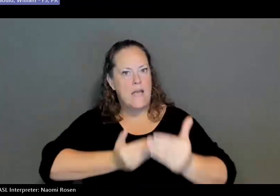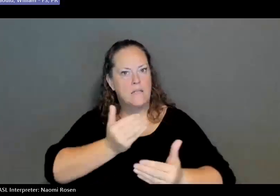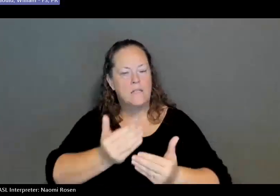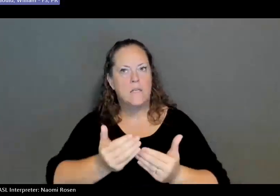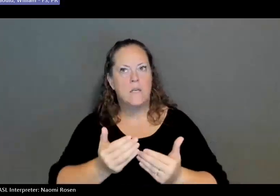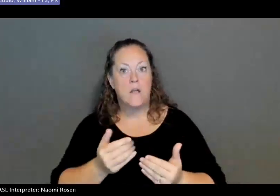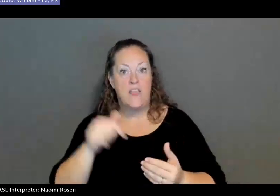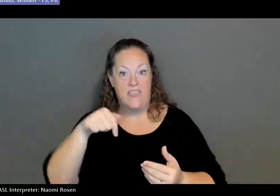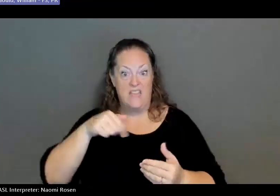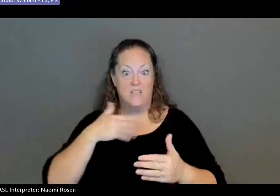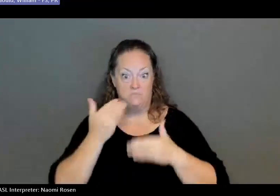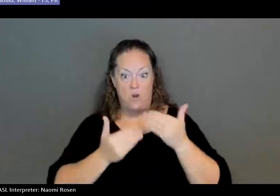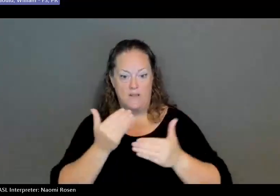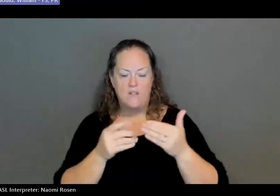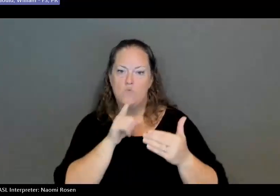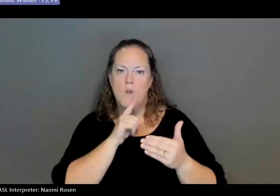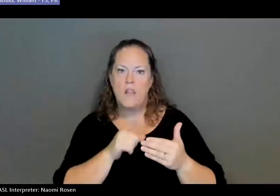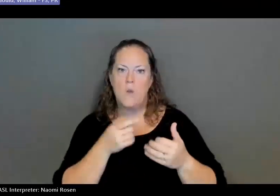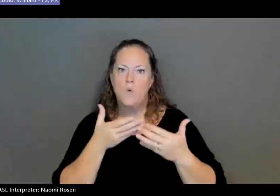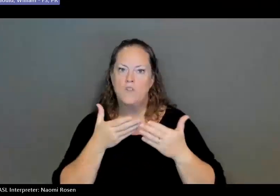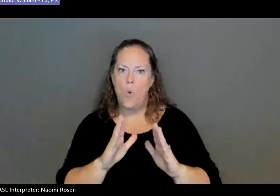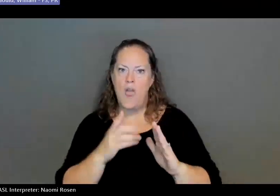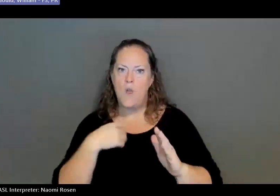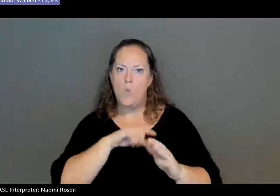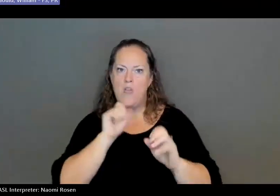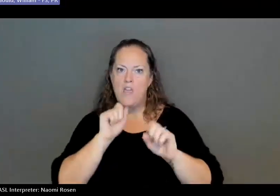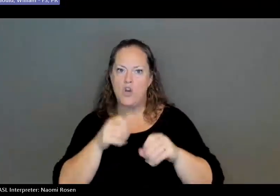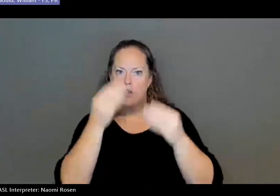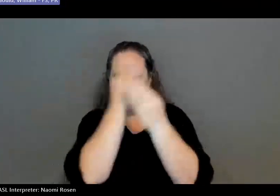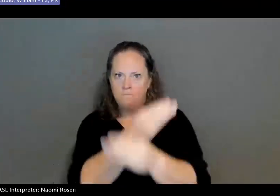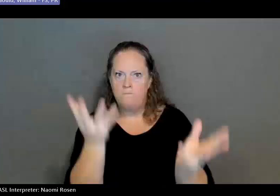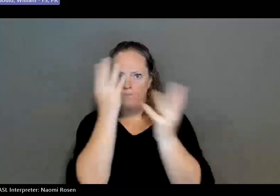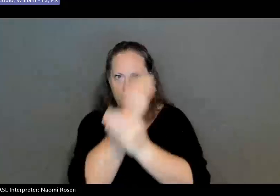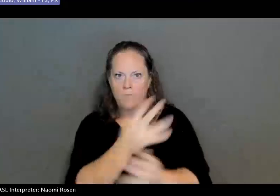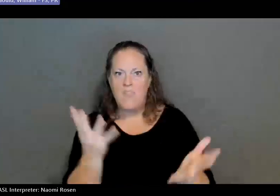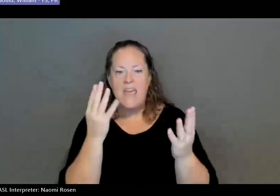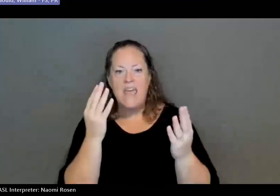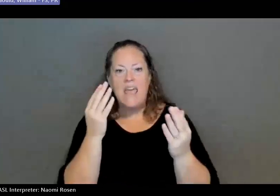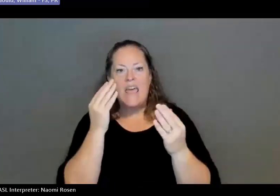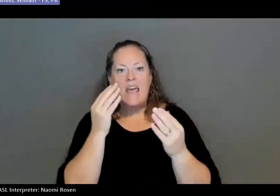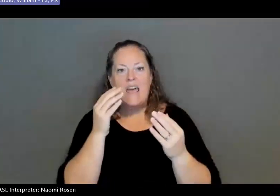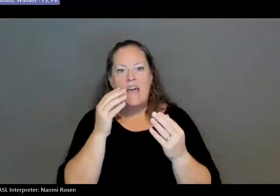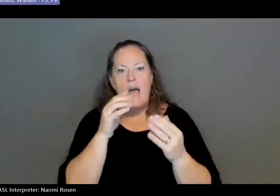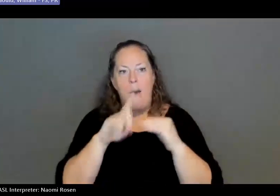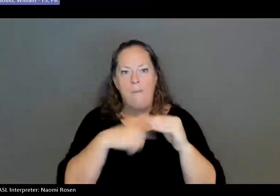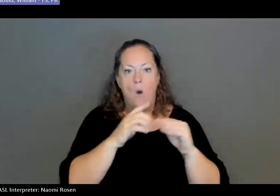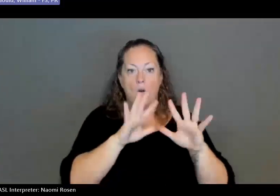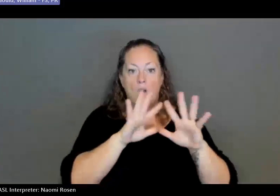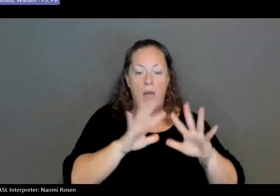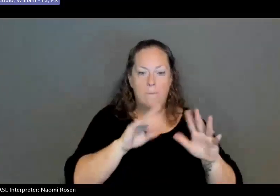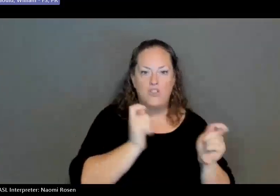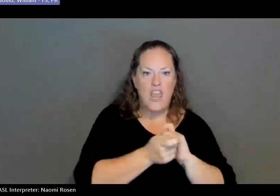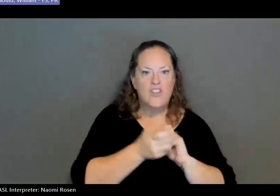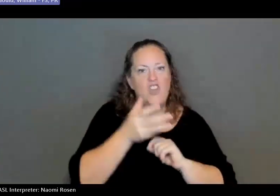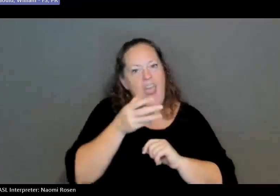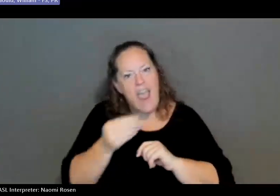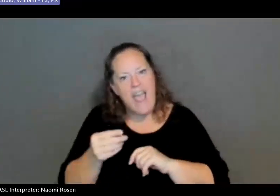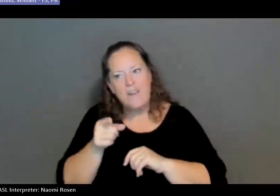to integrate information about addressing climate change with those general objectives and